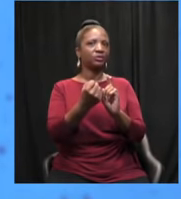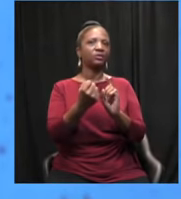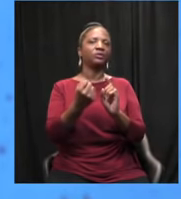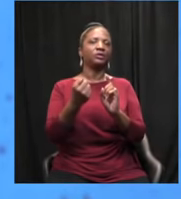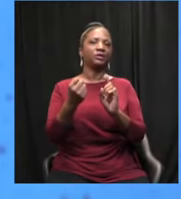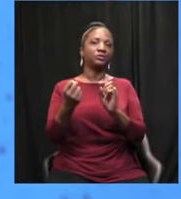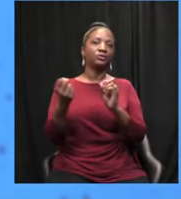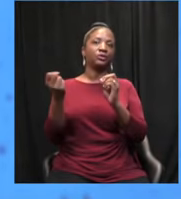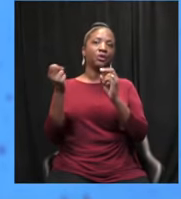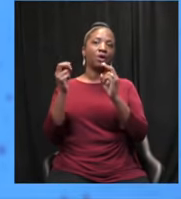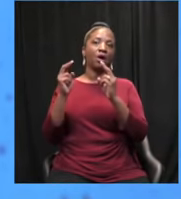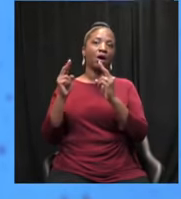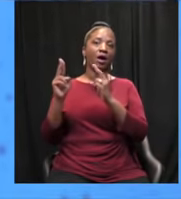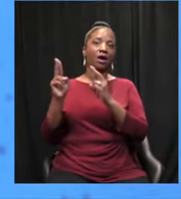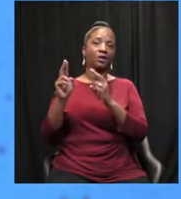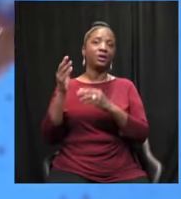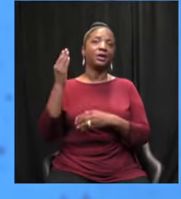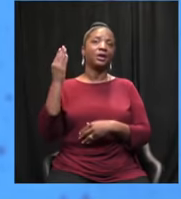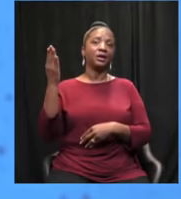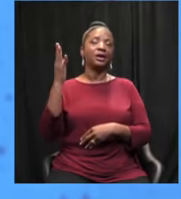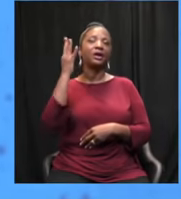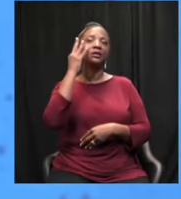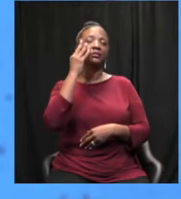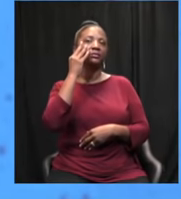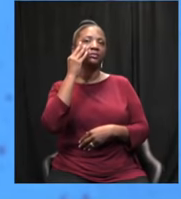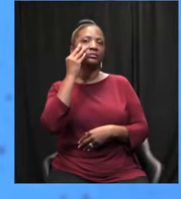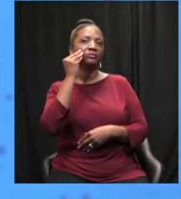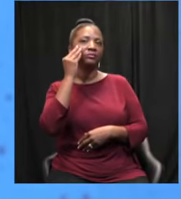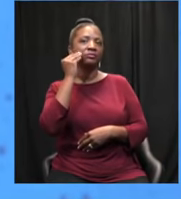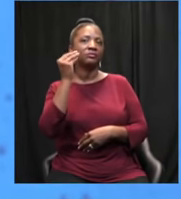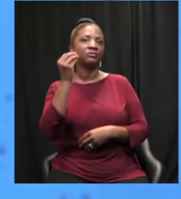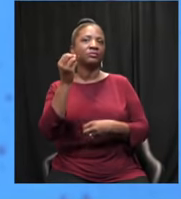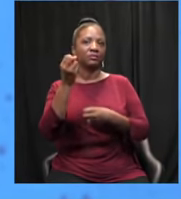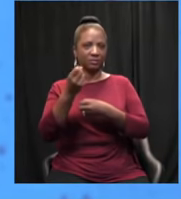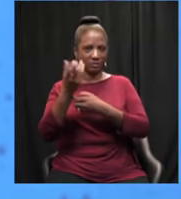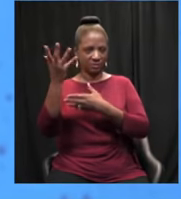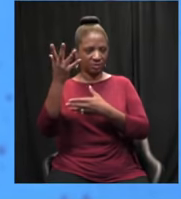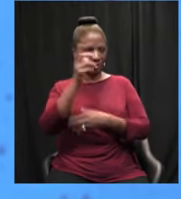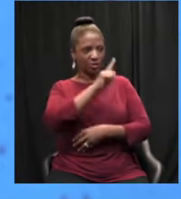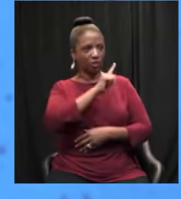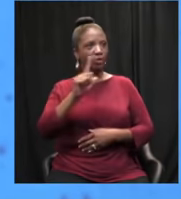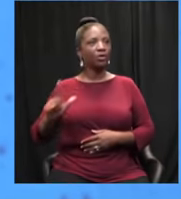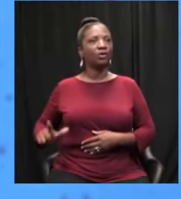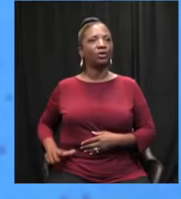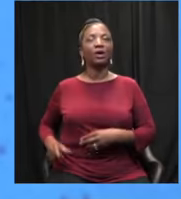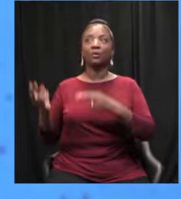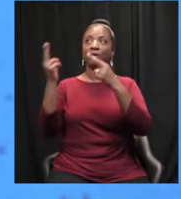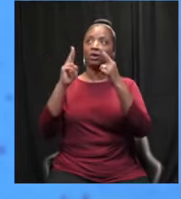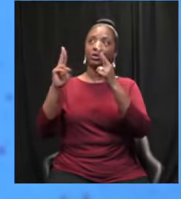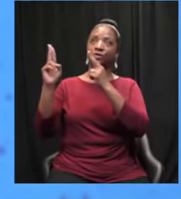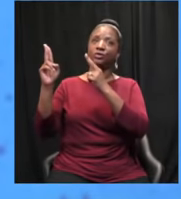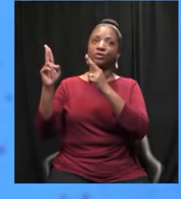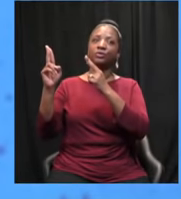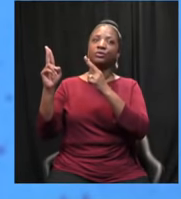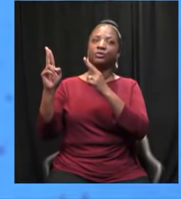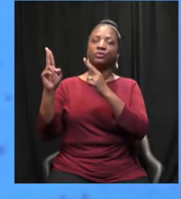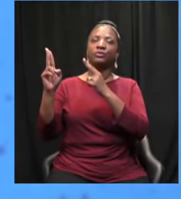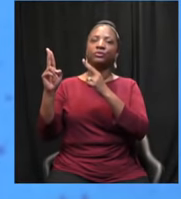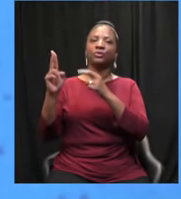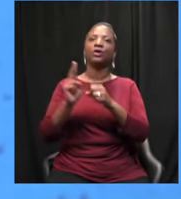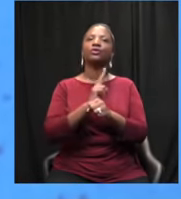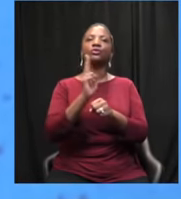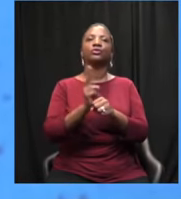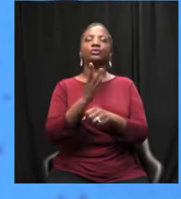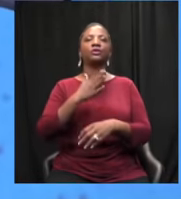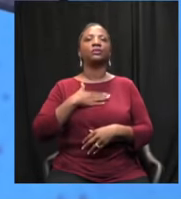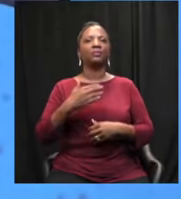days of your life. All you got to do is say, Lord, I just want to honor you with my life. I know stuff is going crazy and I know